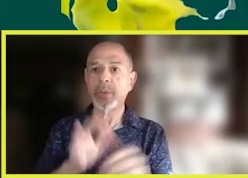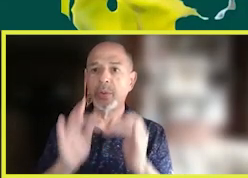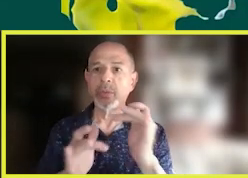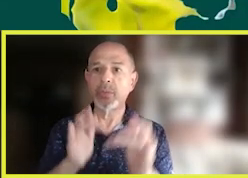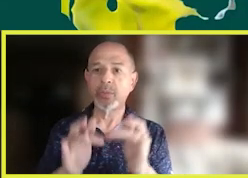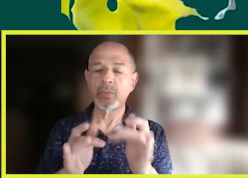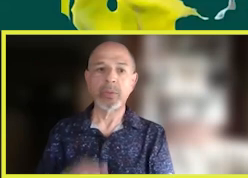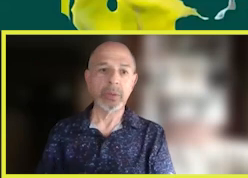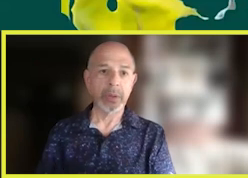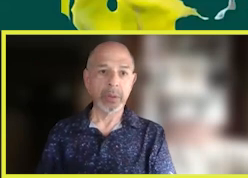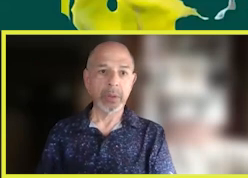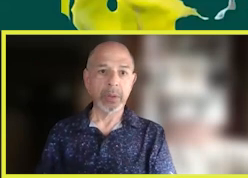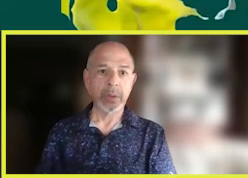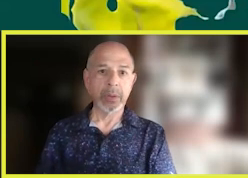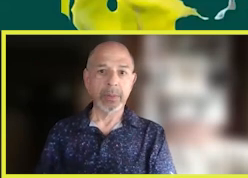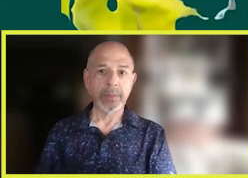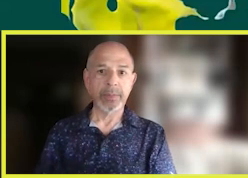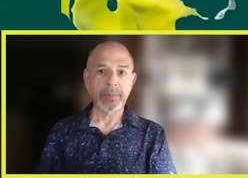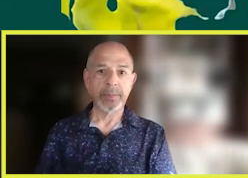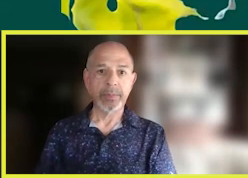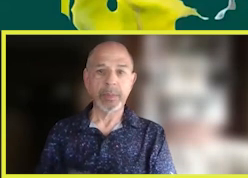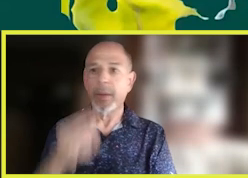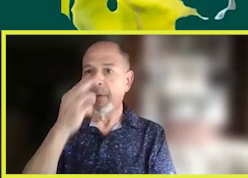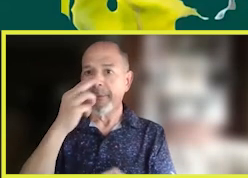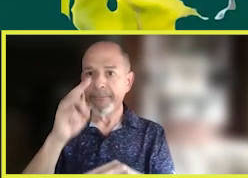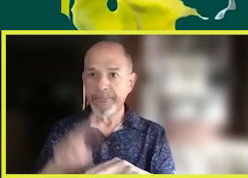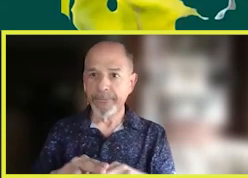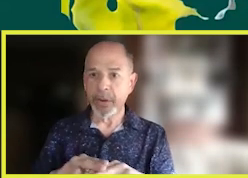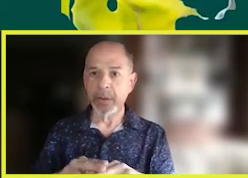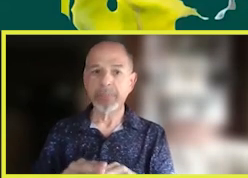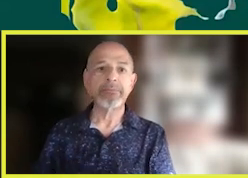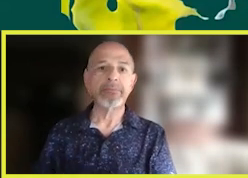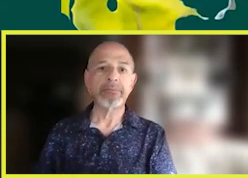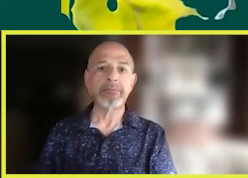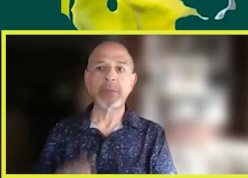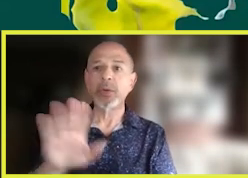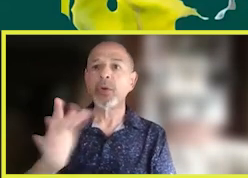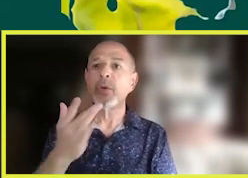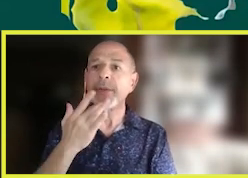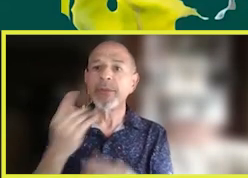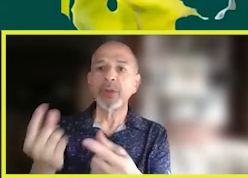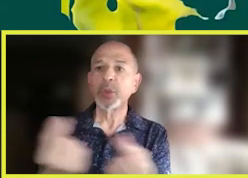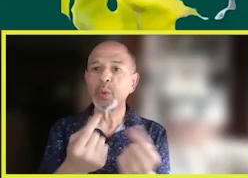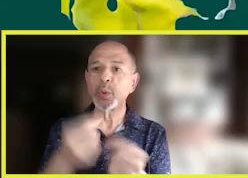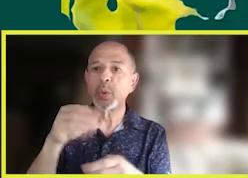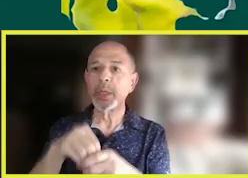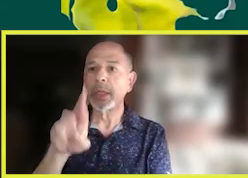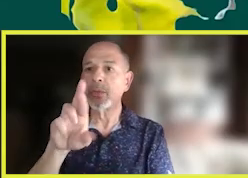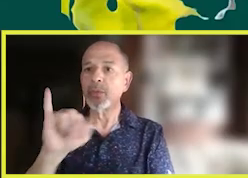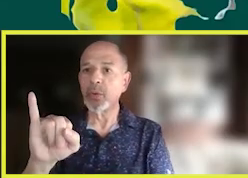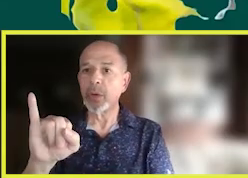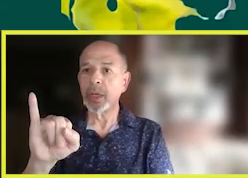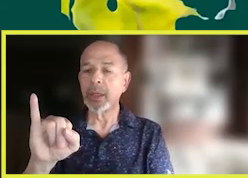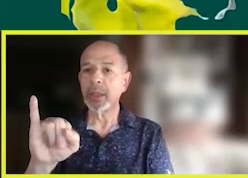Fun, and our panelists shared with us their favorite things to do in Rhode Island and